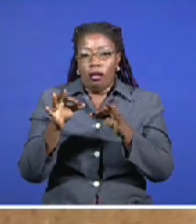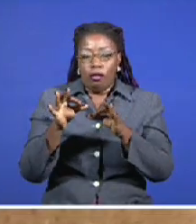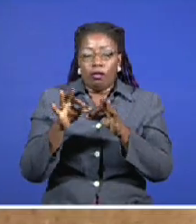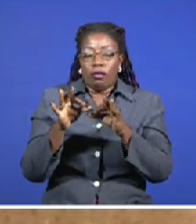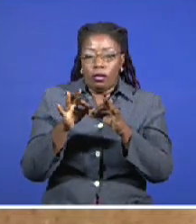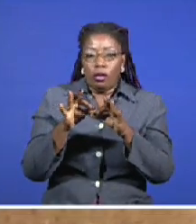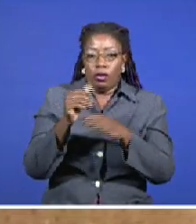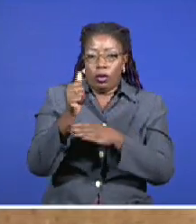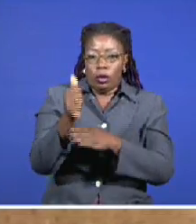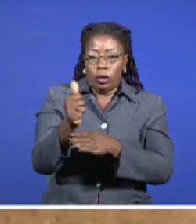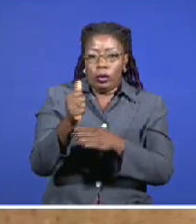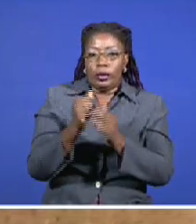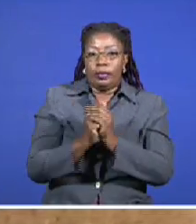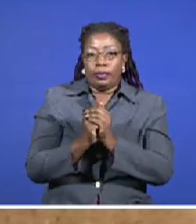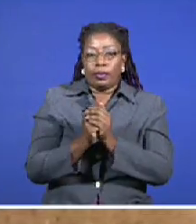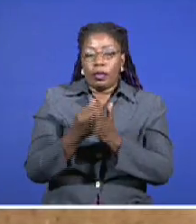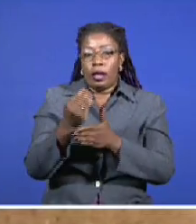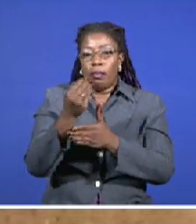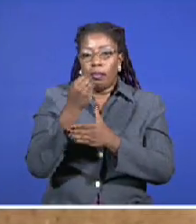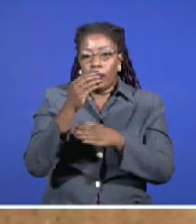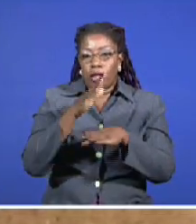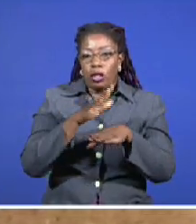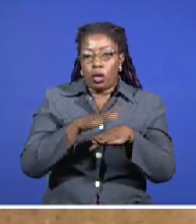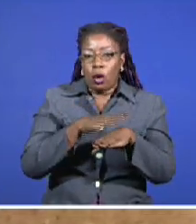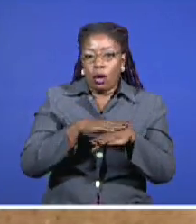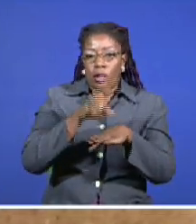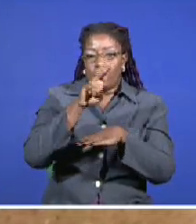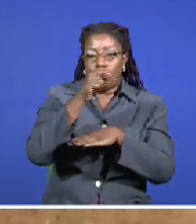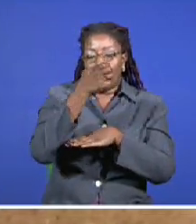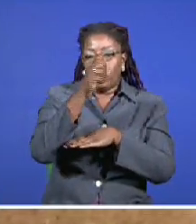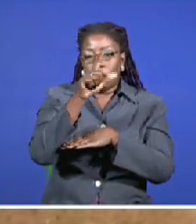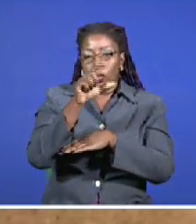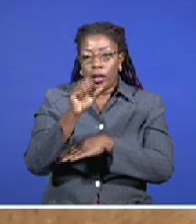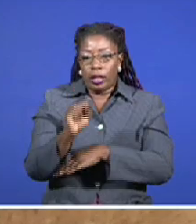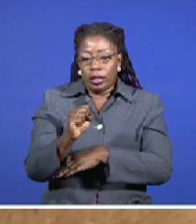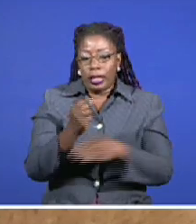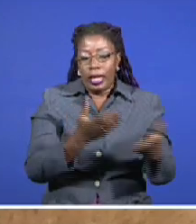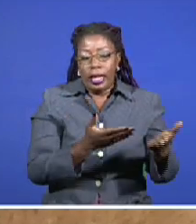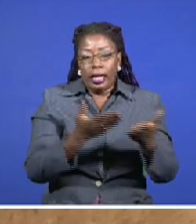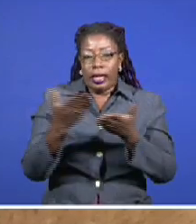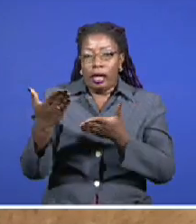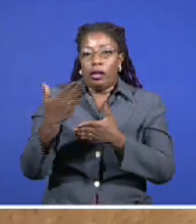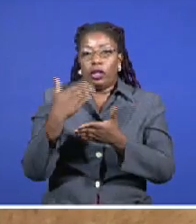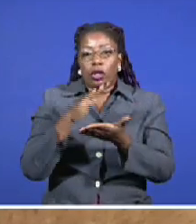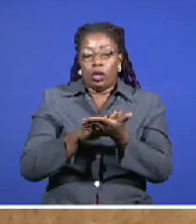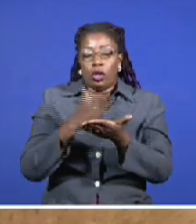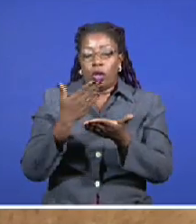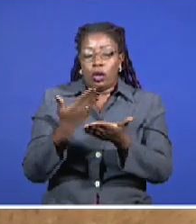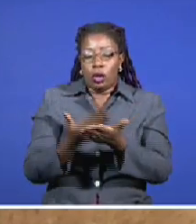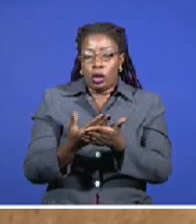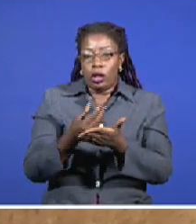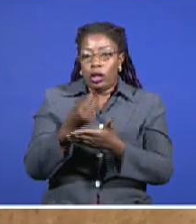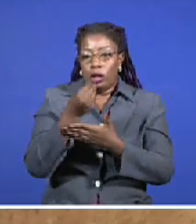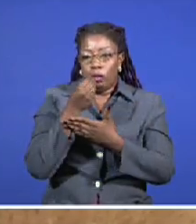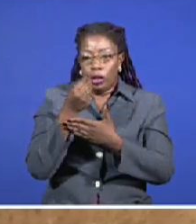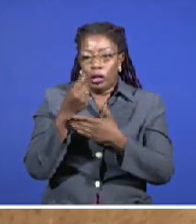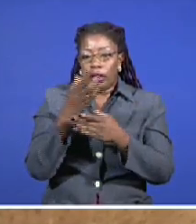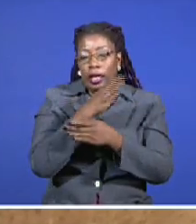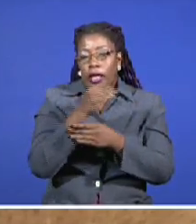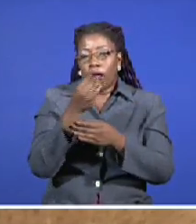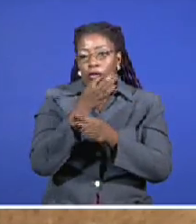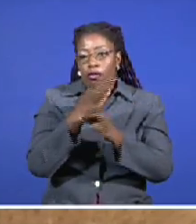Meals on Wheels delivers approximately 150 cooked meals in Nassau and 50 meals in